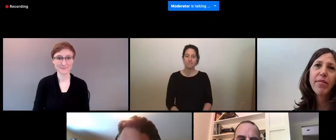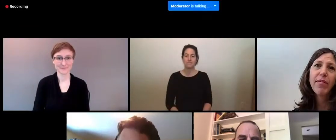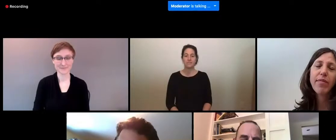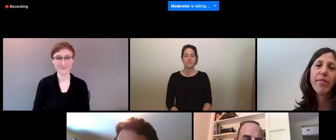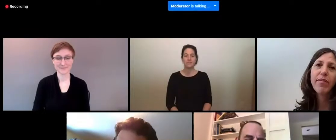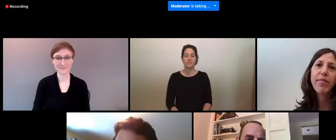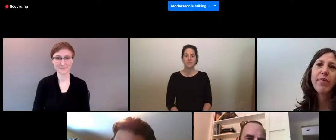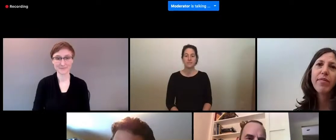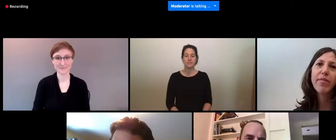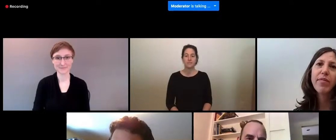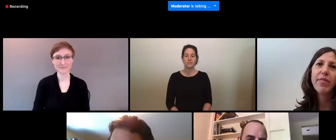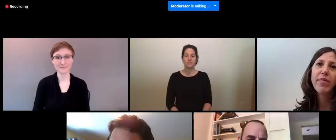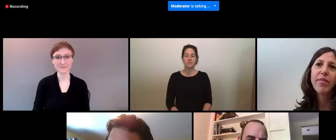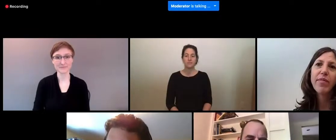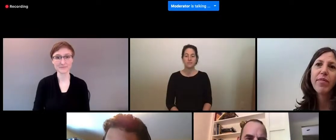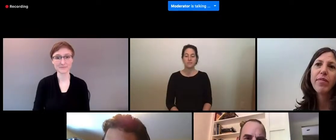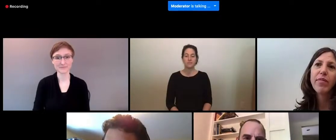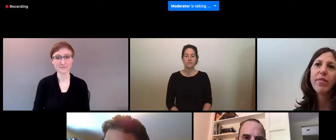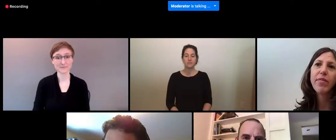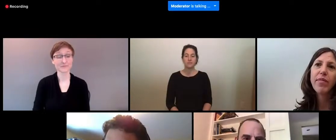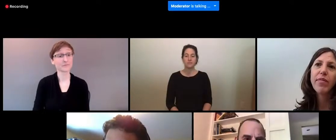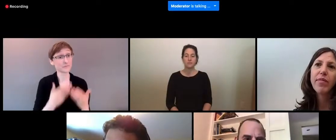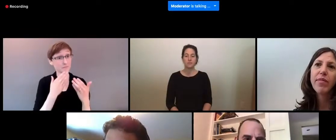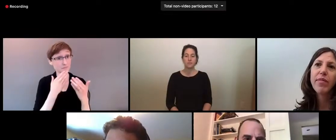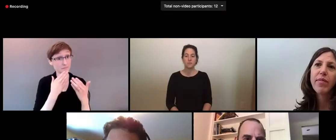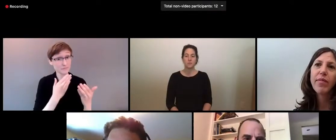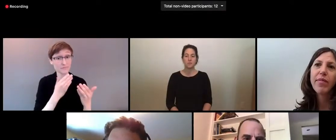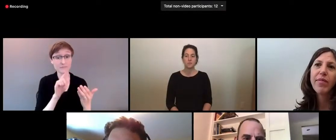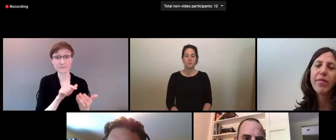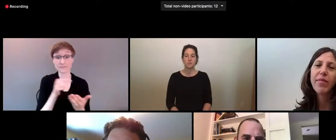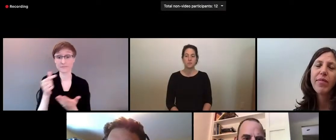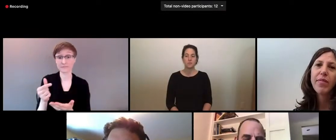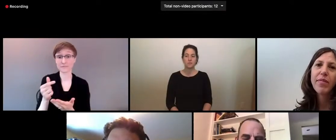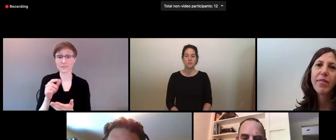Thank you, Dr. Etchets. Please go ahead, Dr. Manuel.